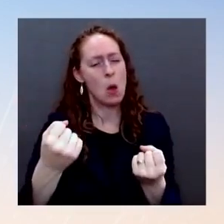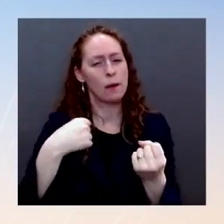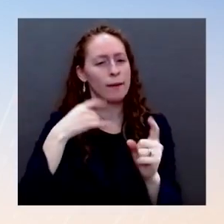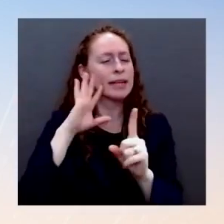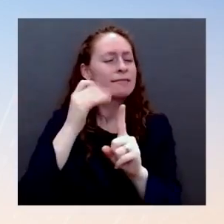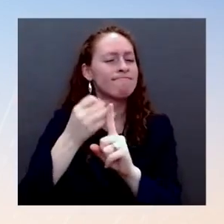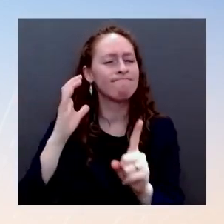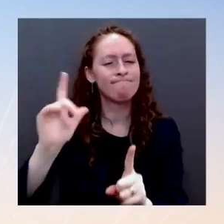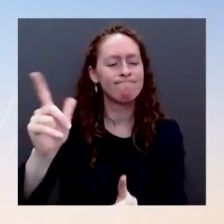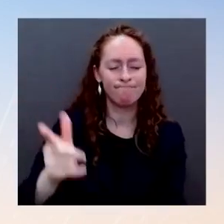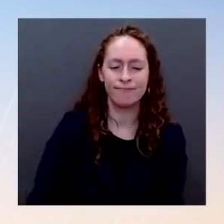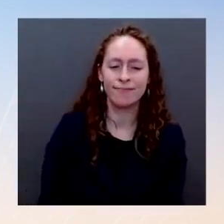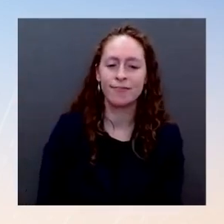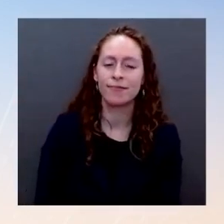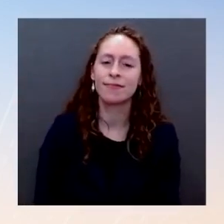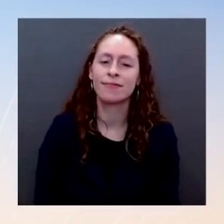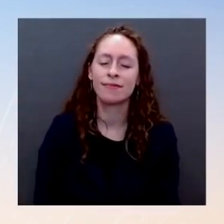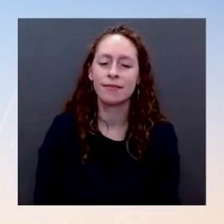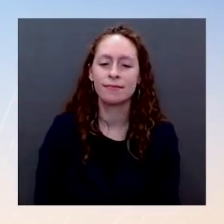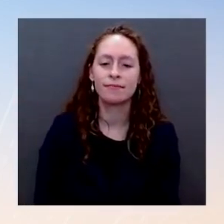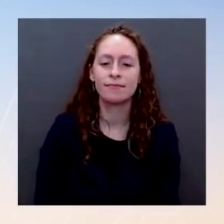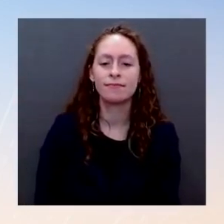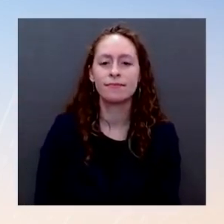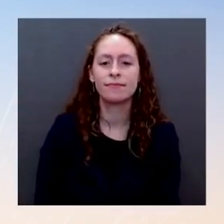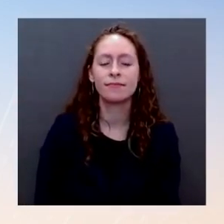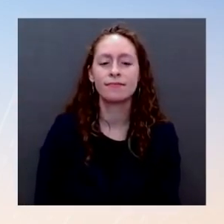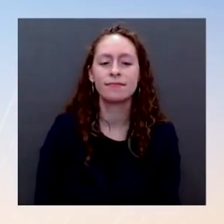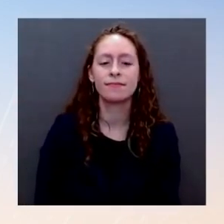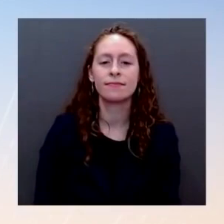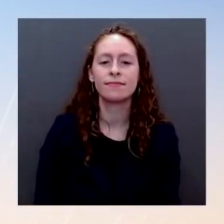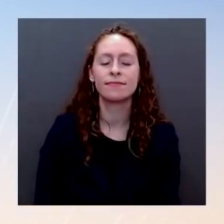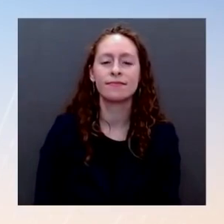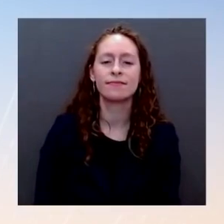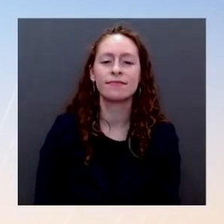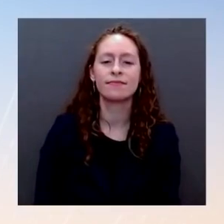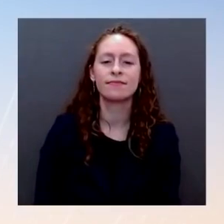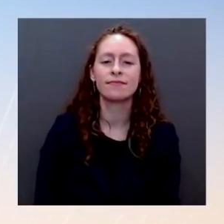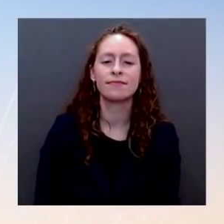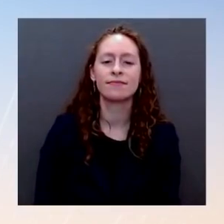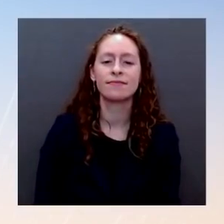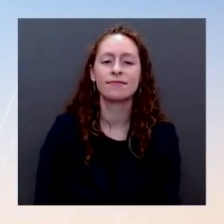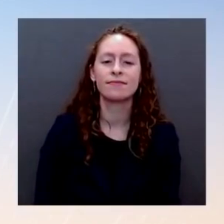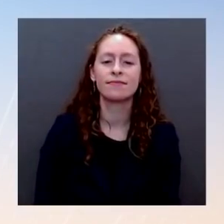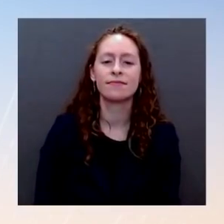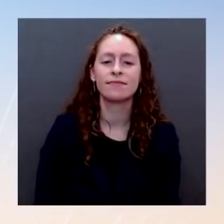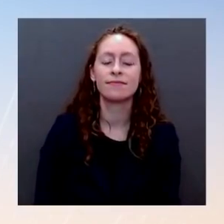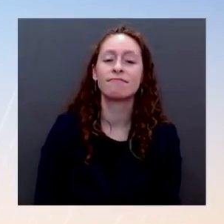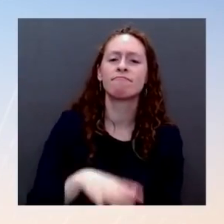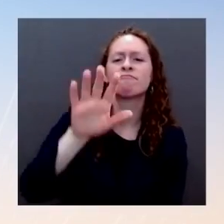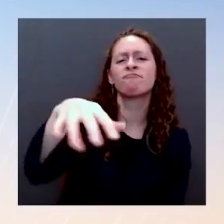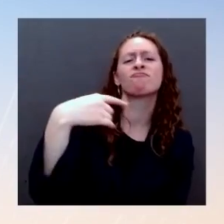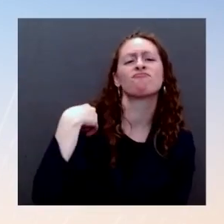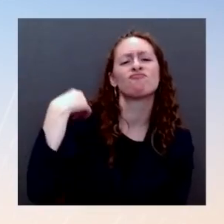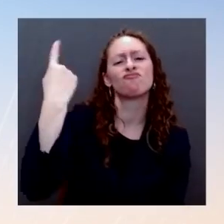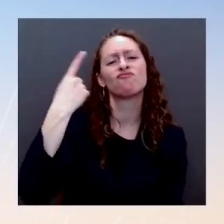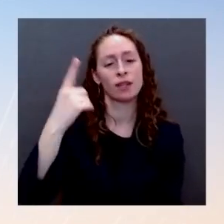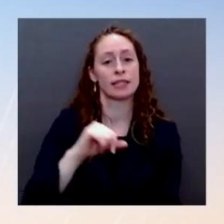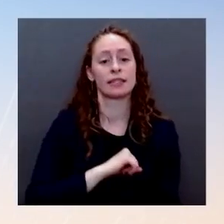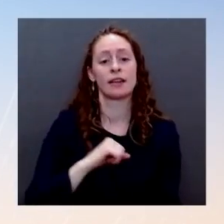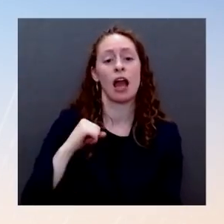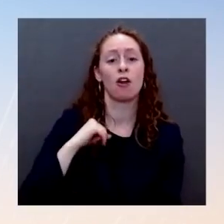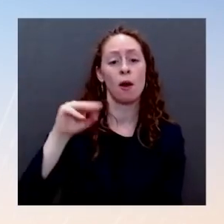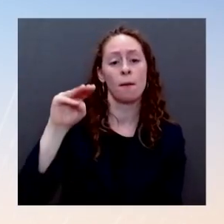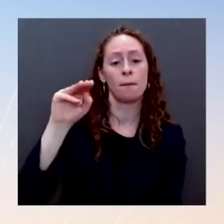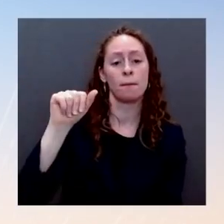on Senator Manchin, he presented a proposal to you on December 14th, an outline of a Build